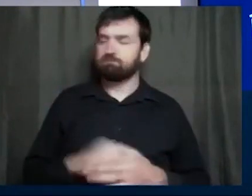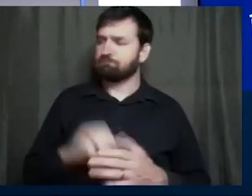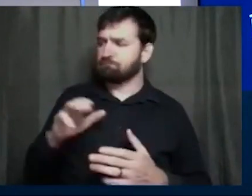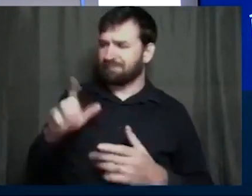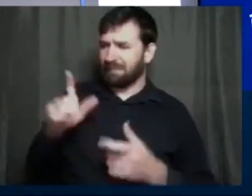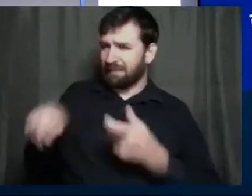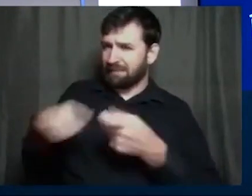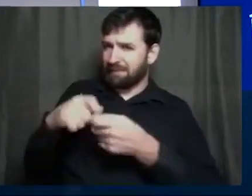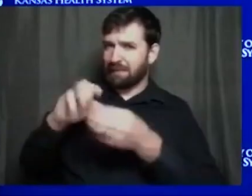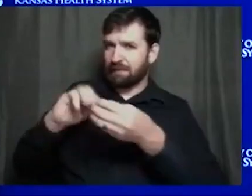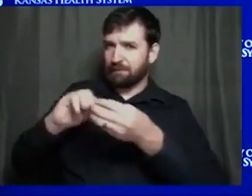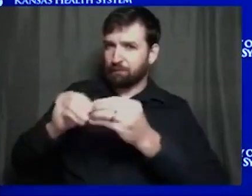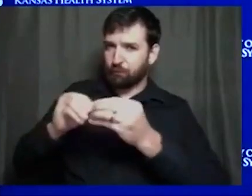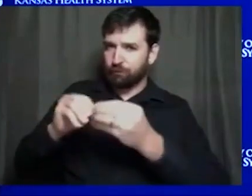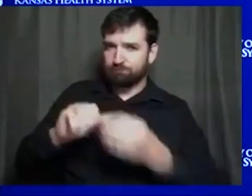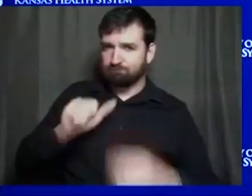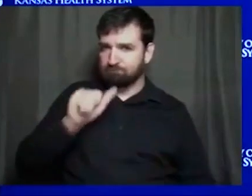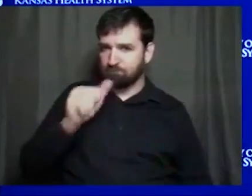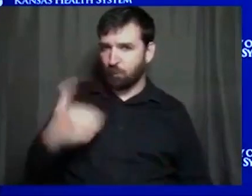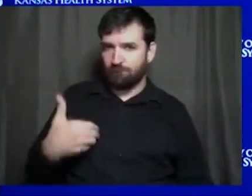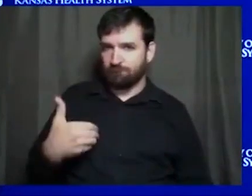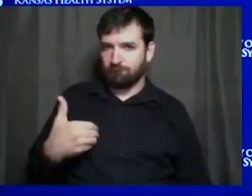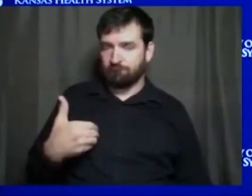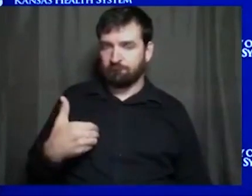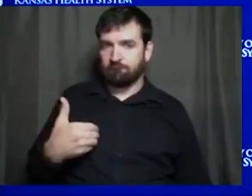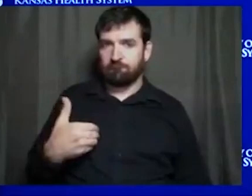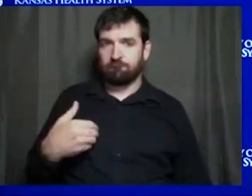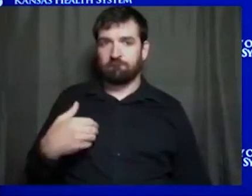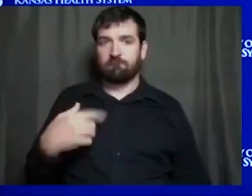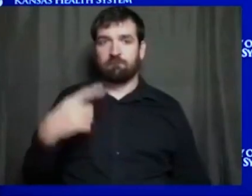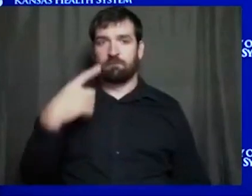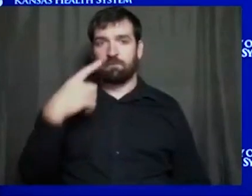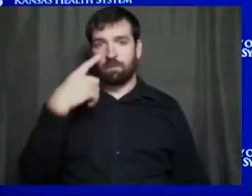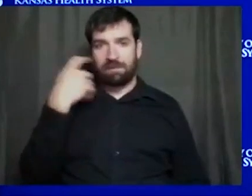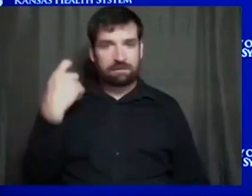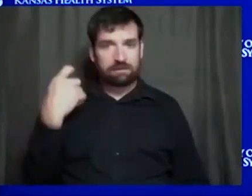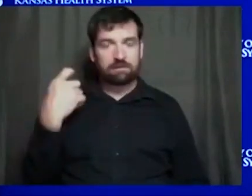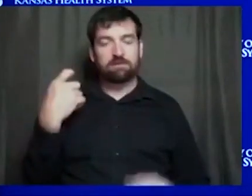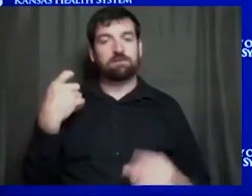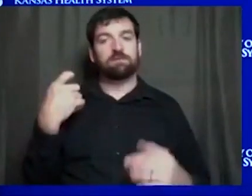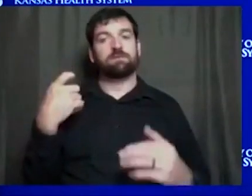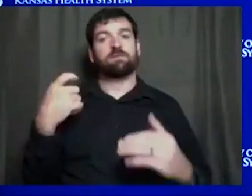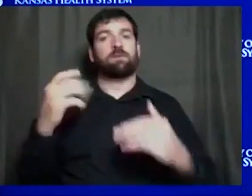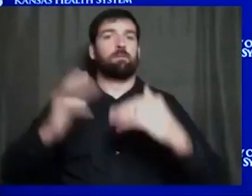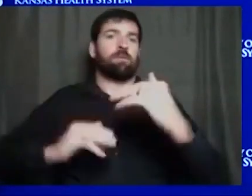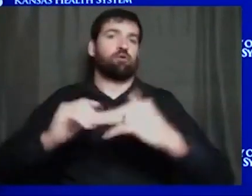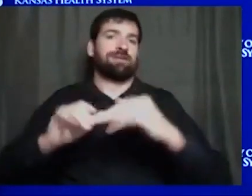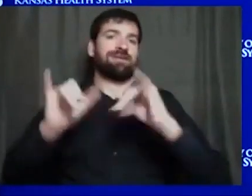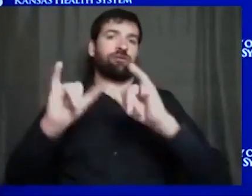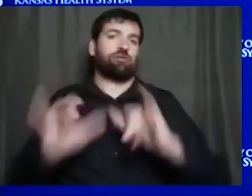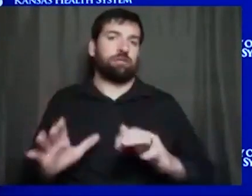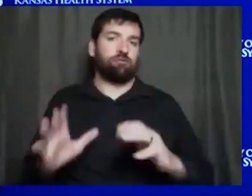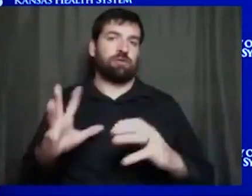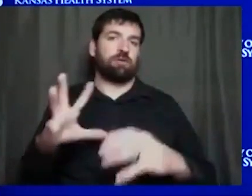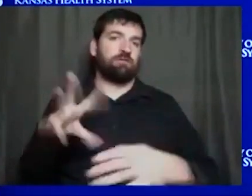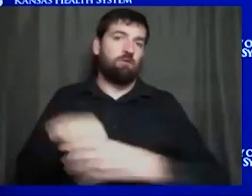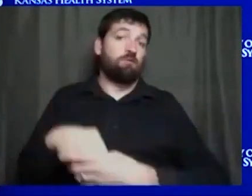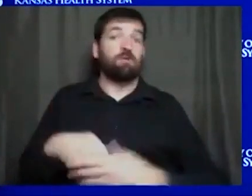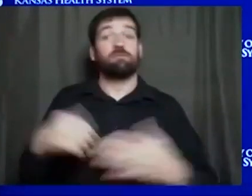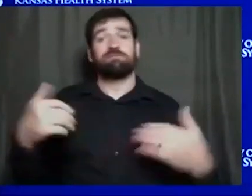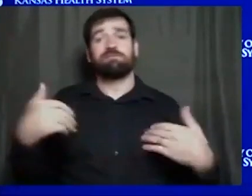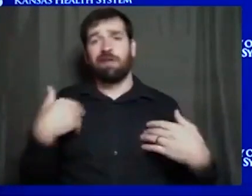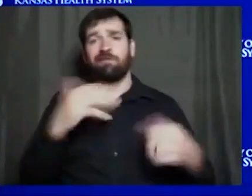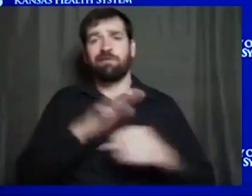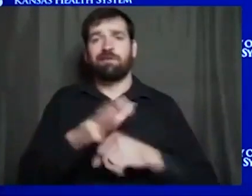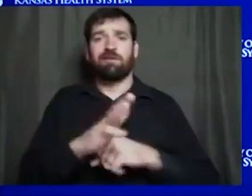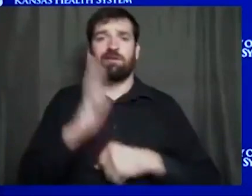answers to that because there is, building engineering in play. We have enough beds for what